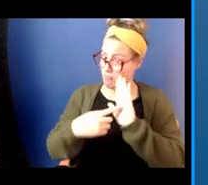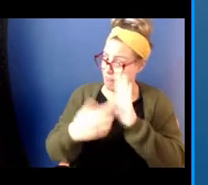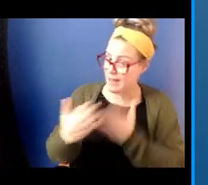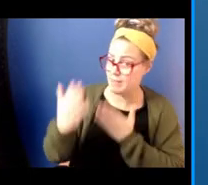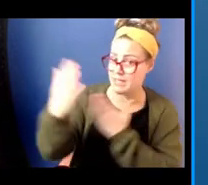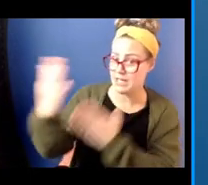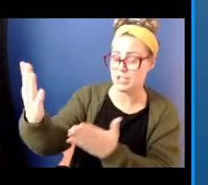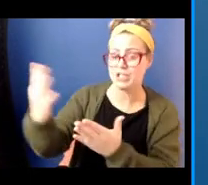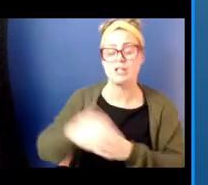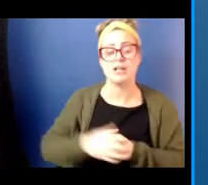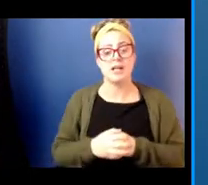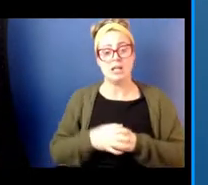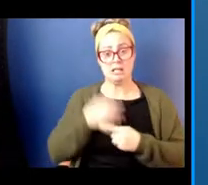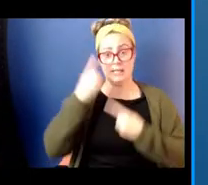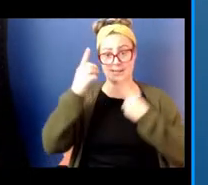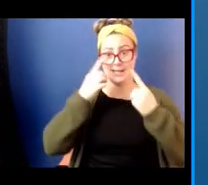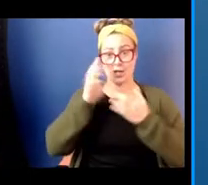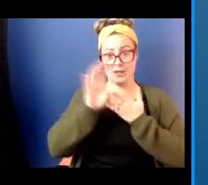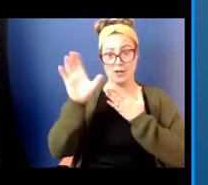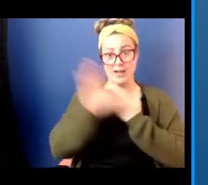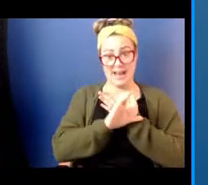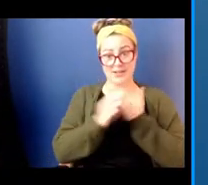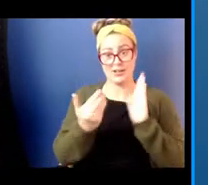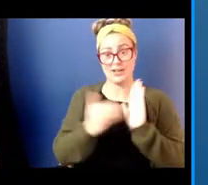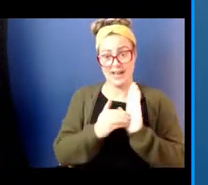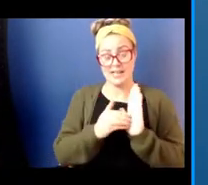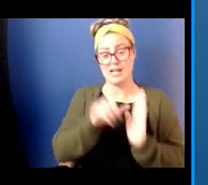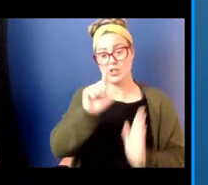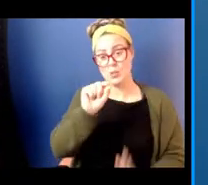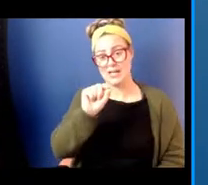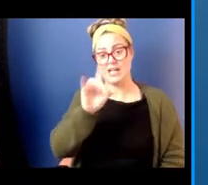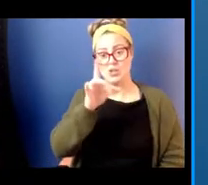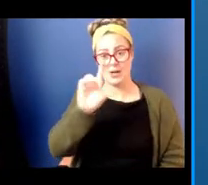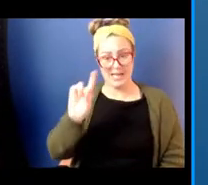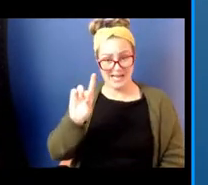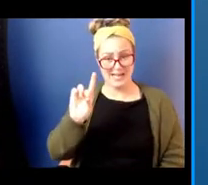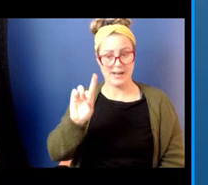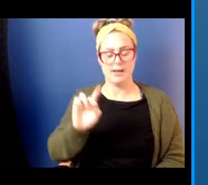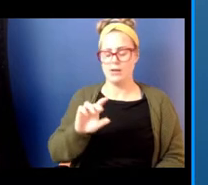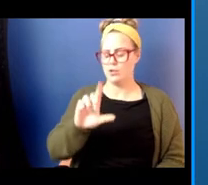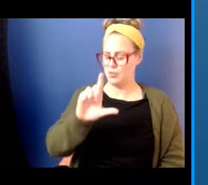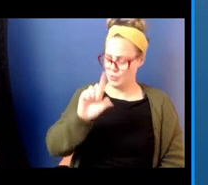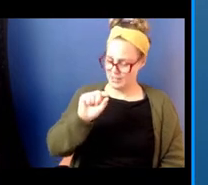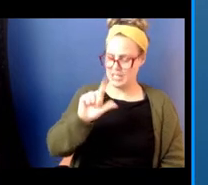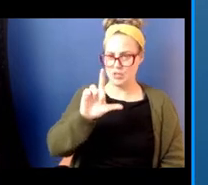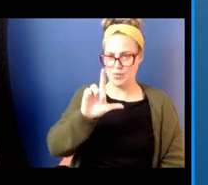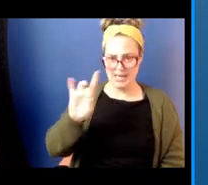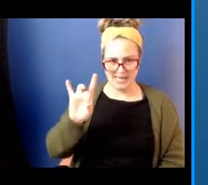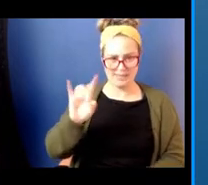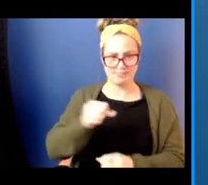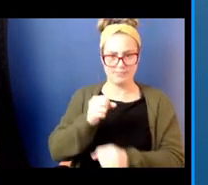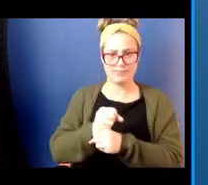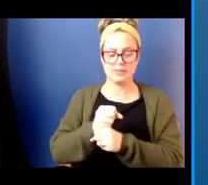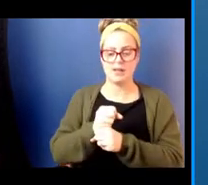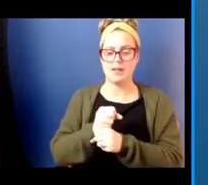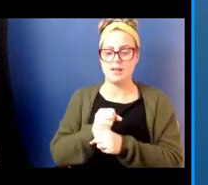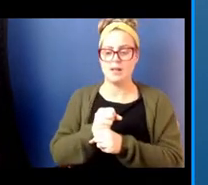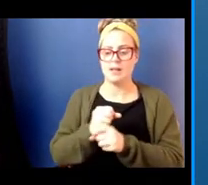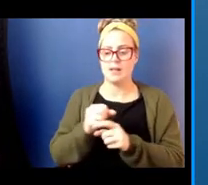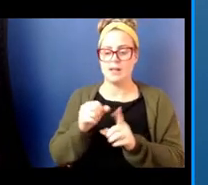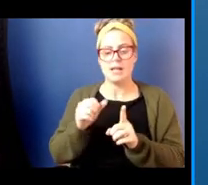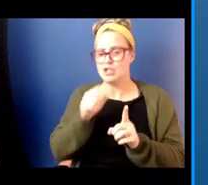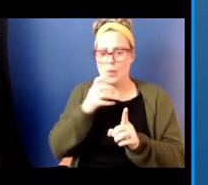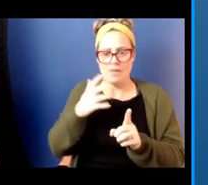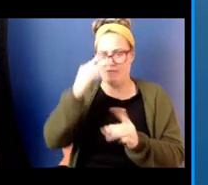2000 and 28 not in a pro forma fashion not but they sensed that everything had been locked up we don't need to think about